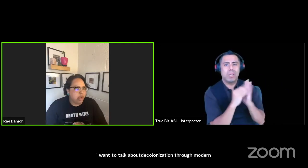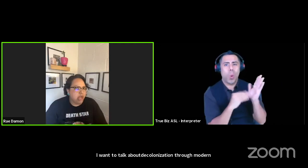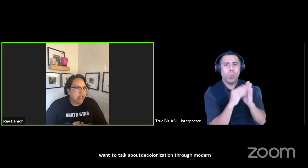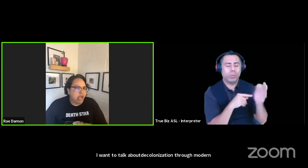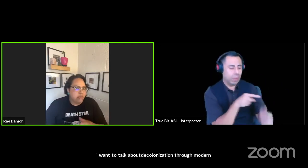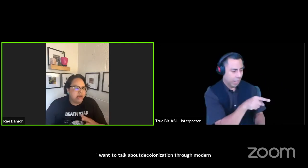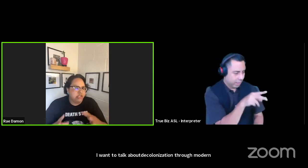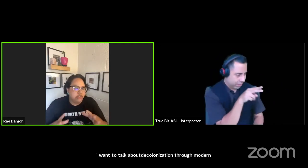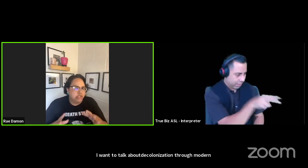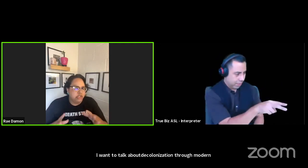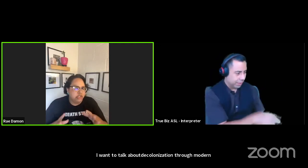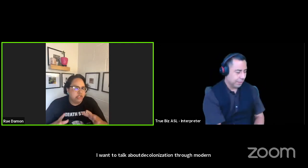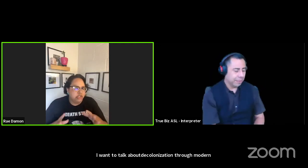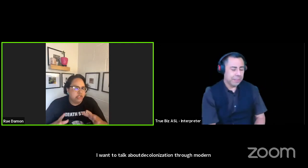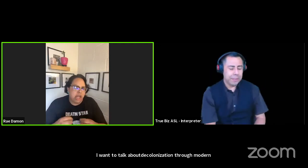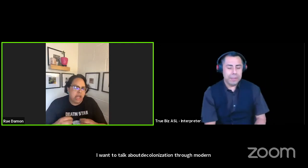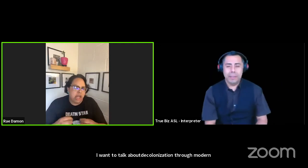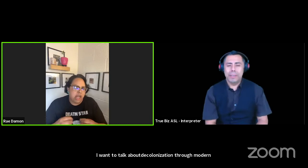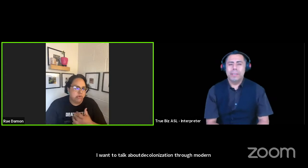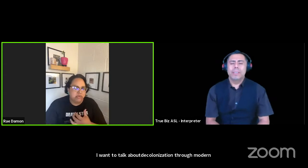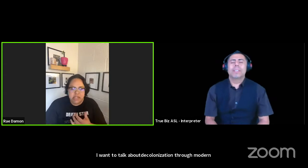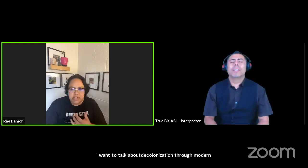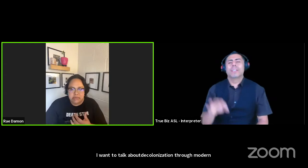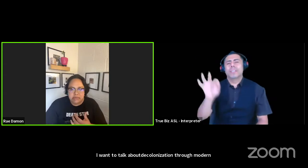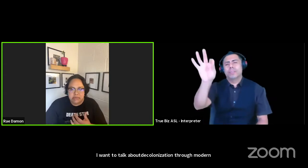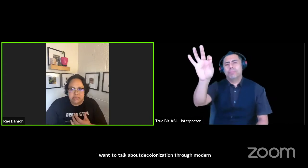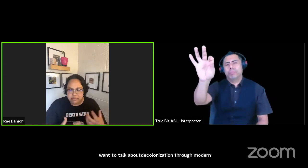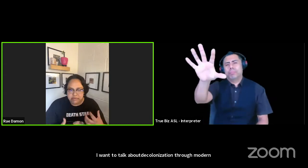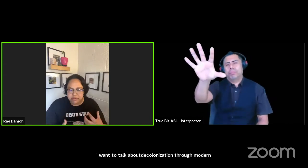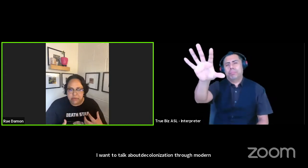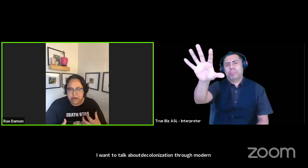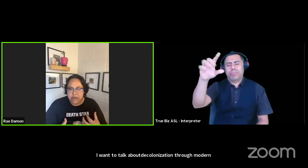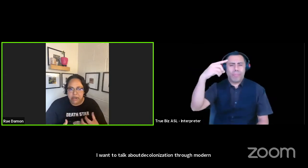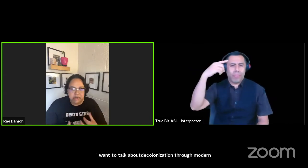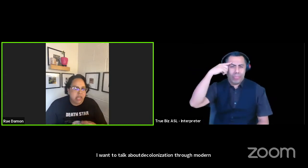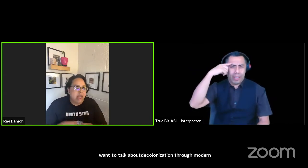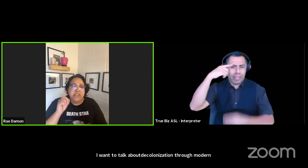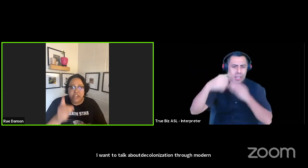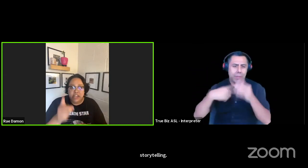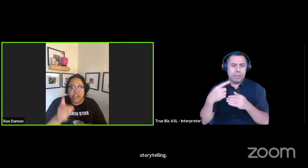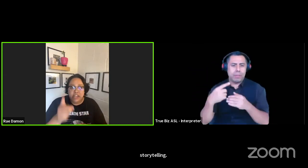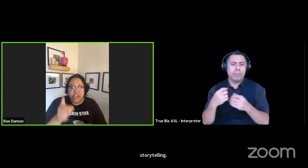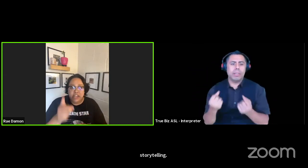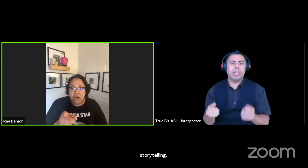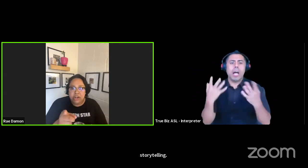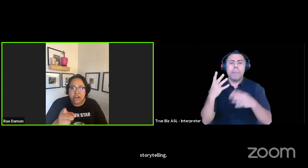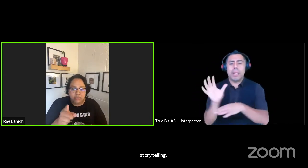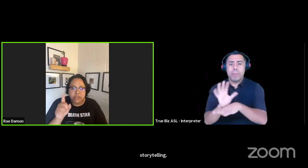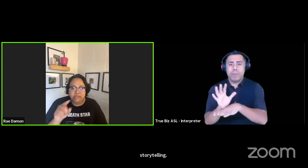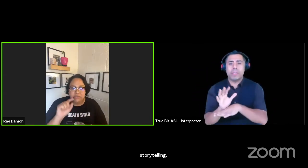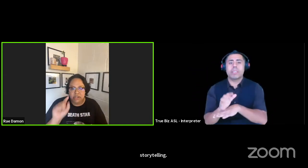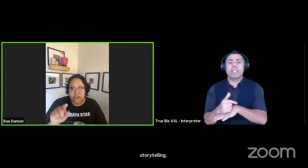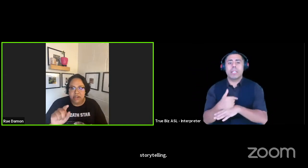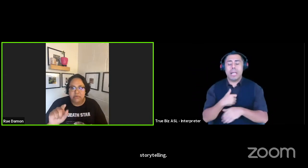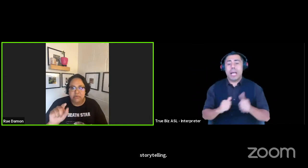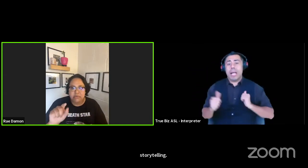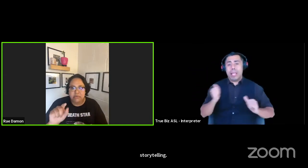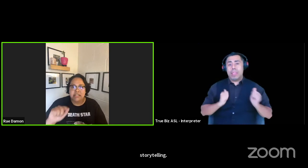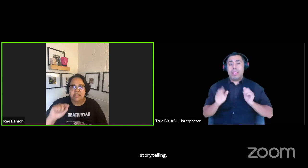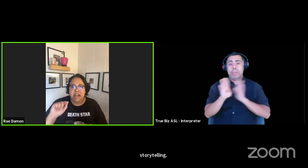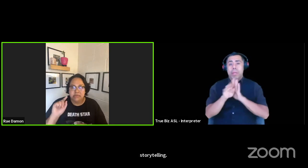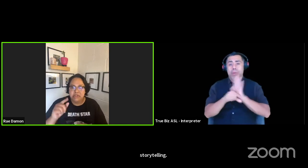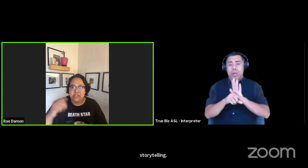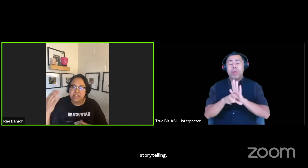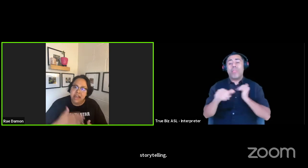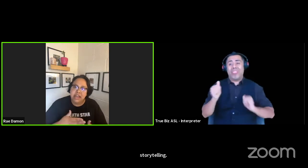So I wanted you guys to think about how many movies. I come from a film background. Theater is hard. I will give you a shout out